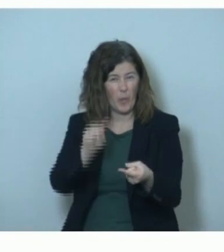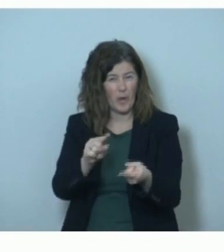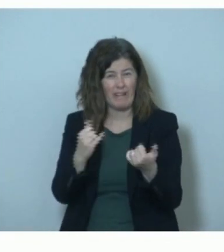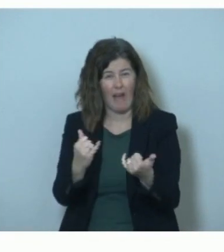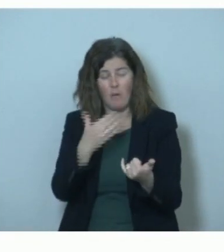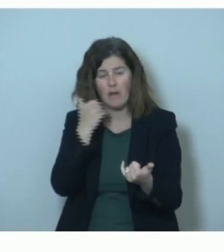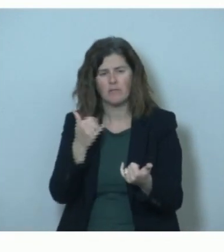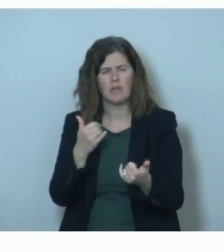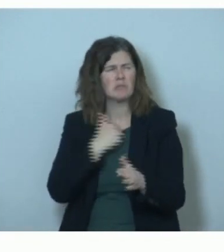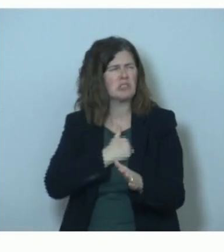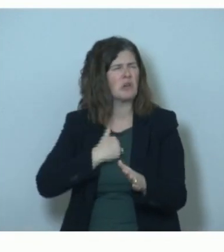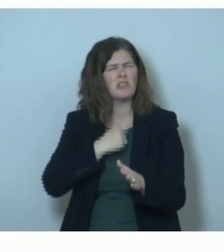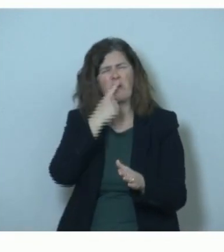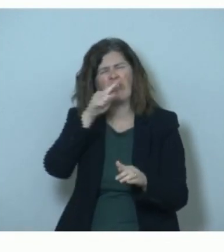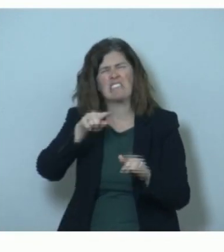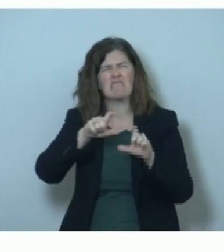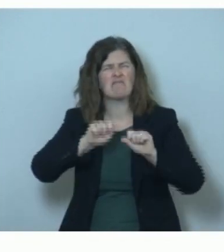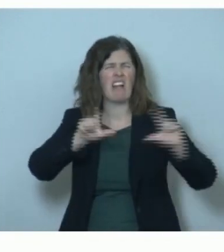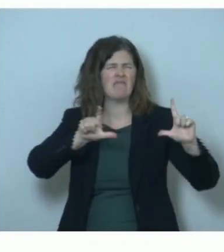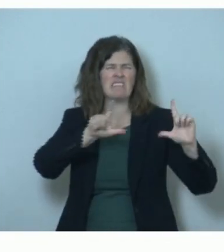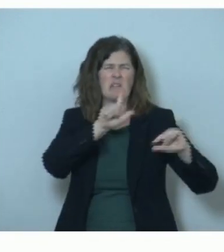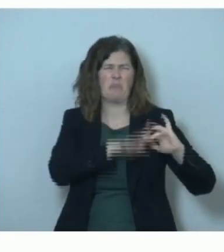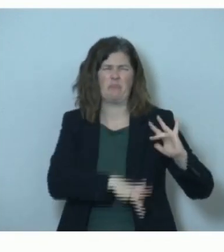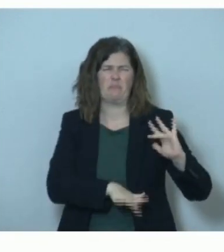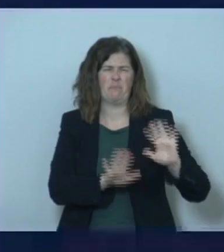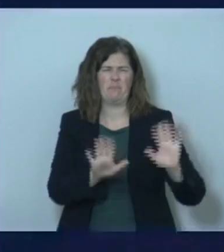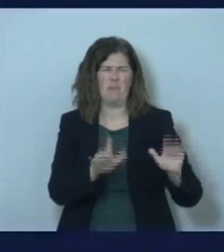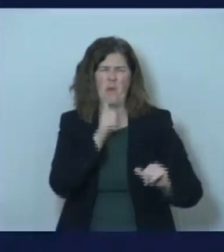I'm sorry, let's skip this slide.